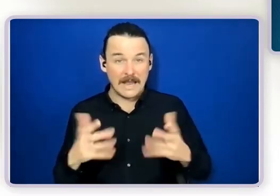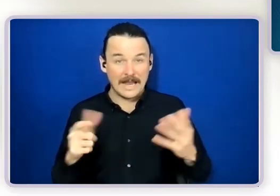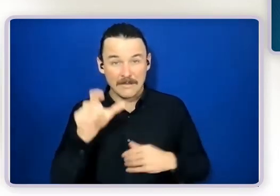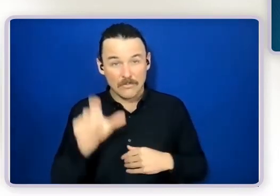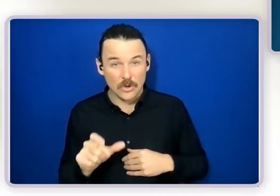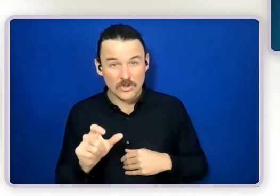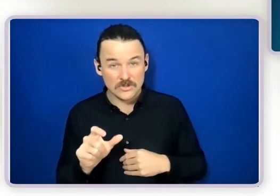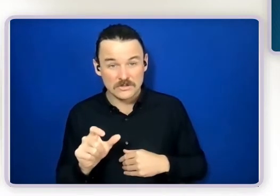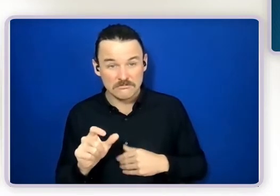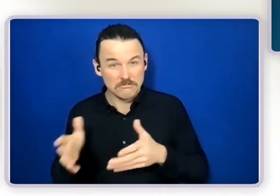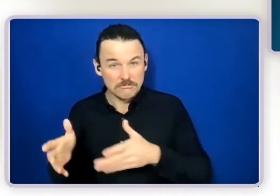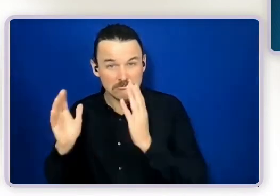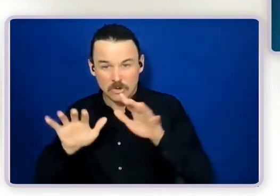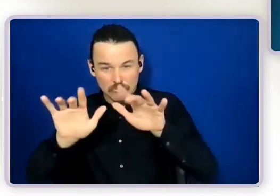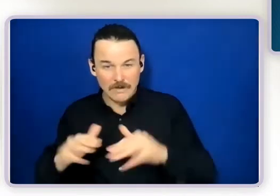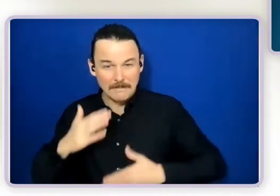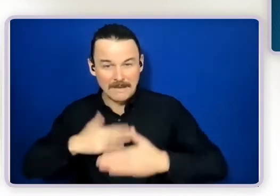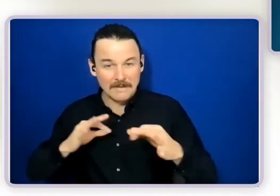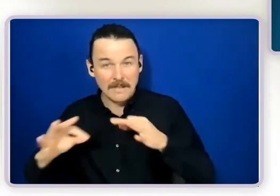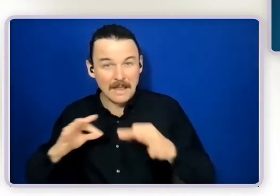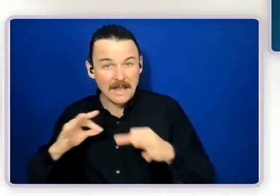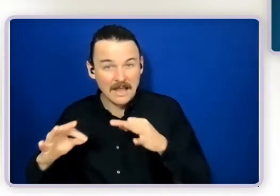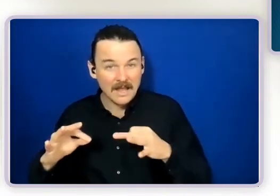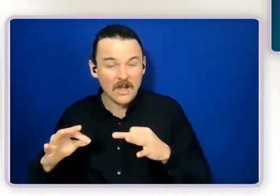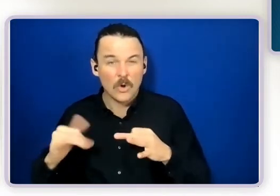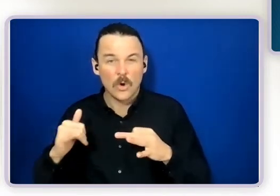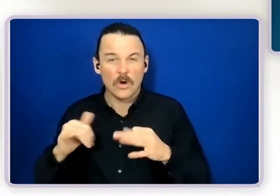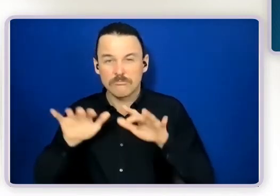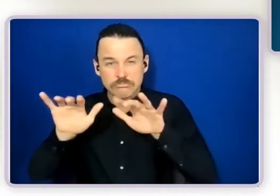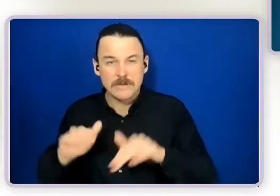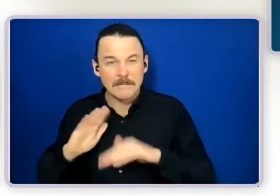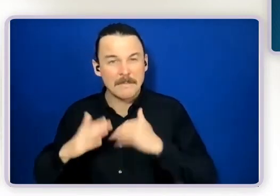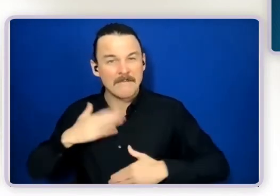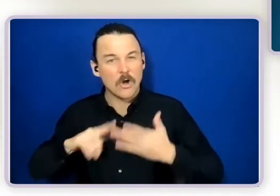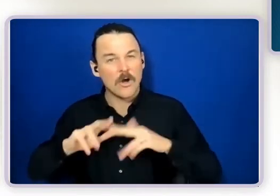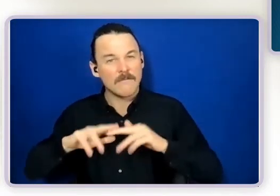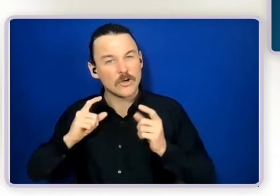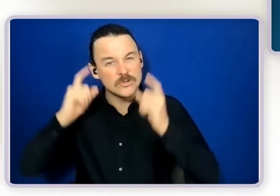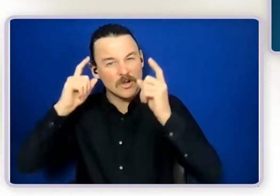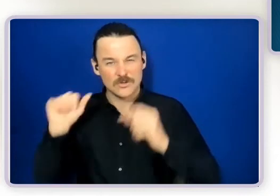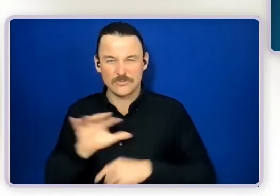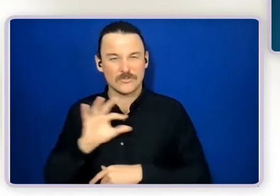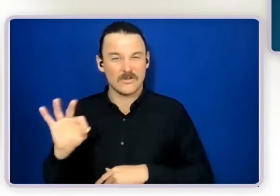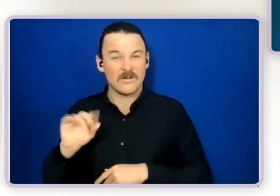opinion, it's unethical, and it's happening all the time, and it continues to happen under the NDIS.